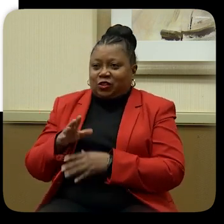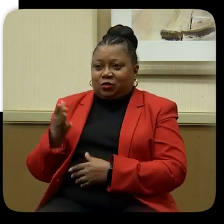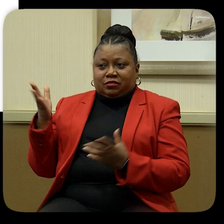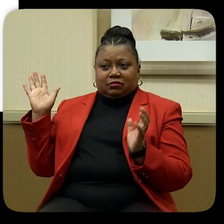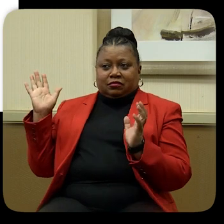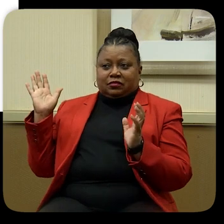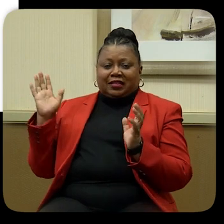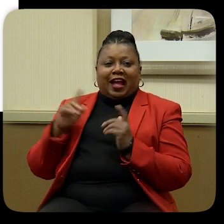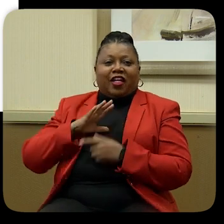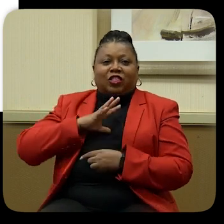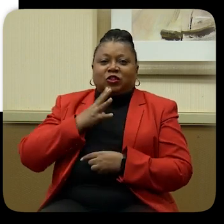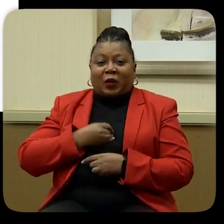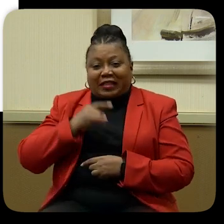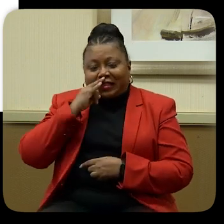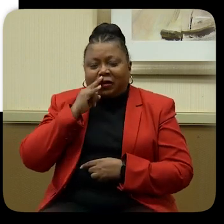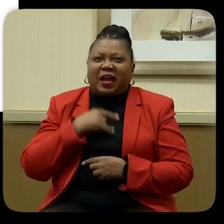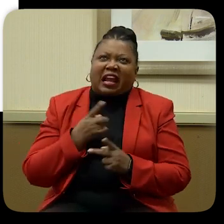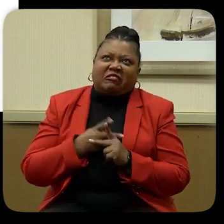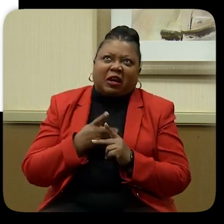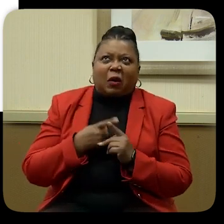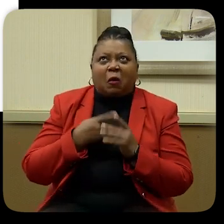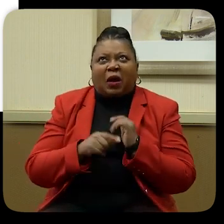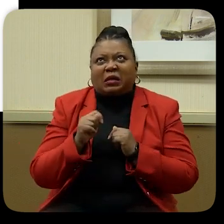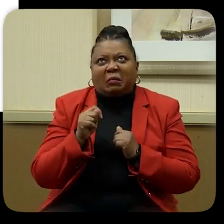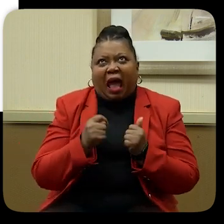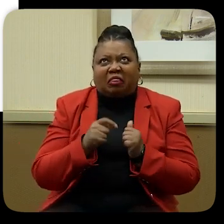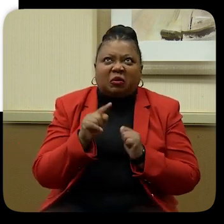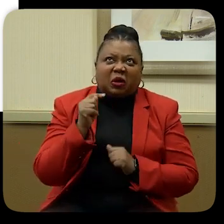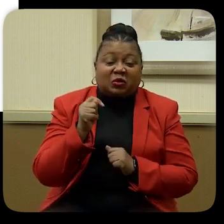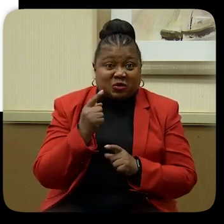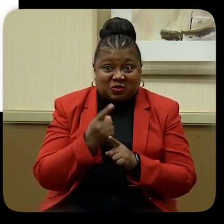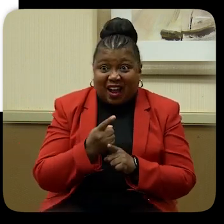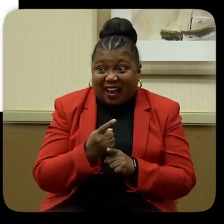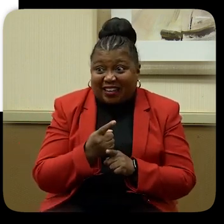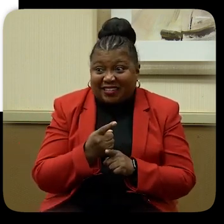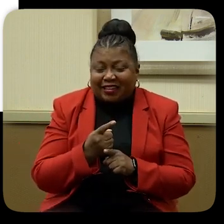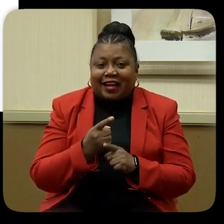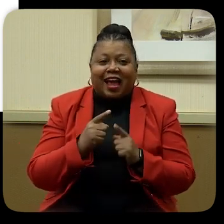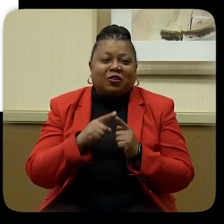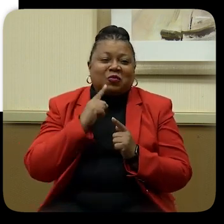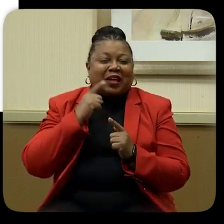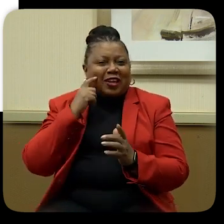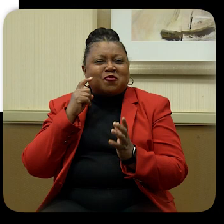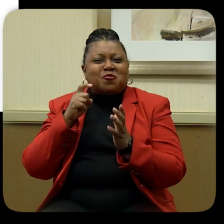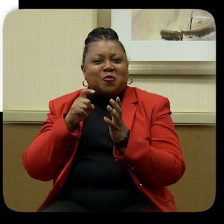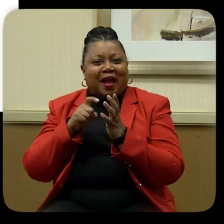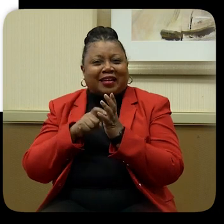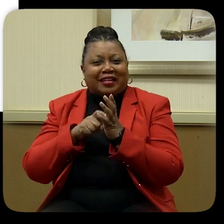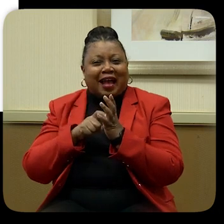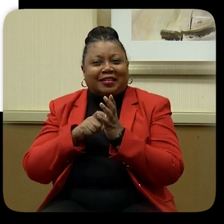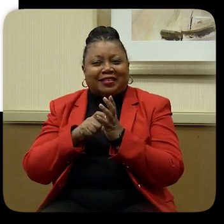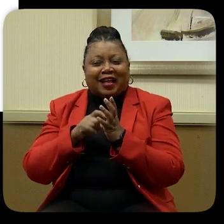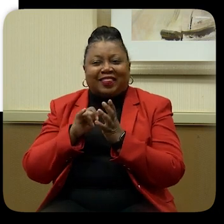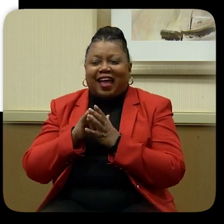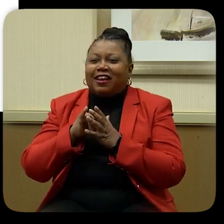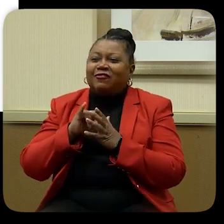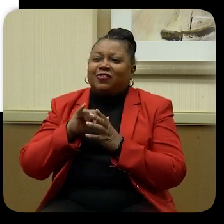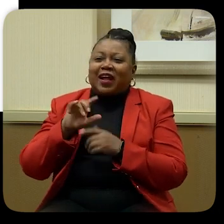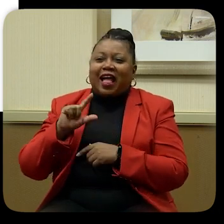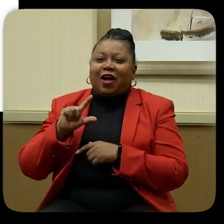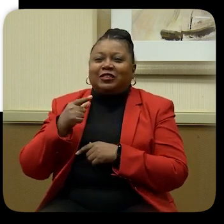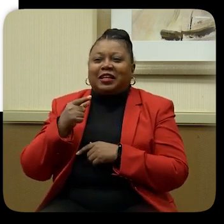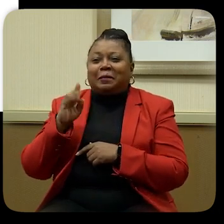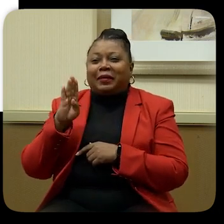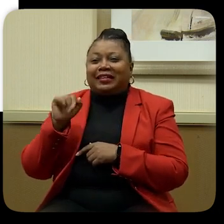as. The trans kid that we have to figure out what bathroom they're gonna use, right? And really recognizing that for